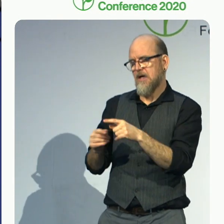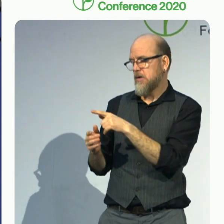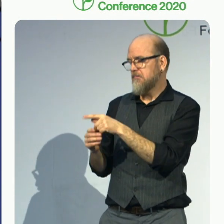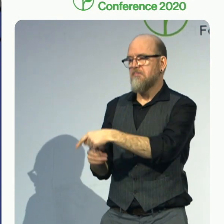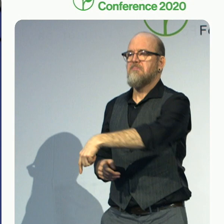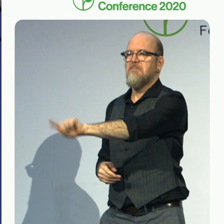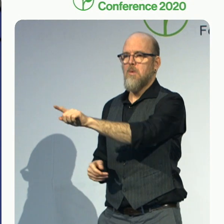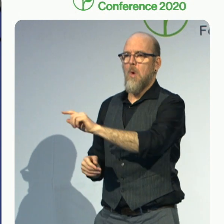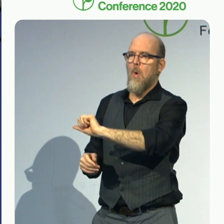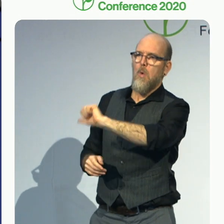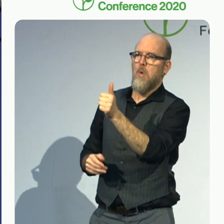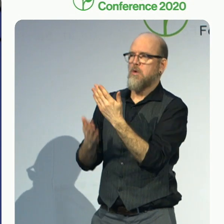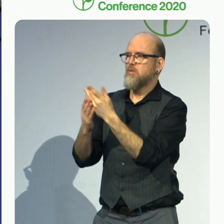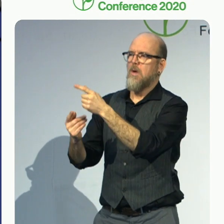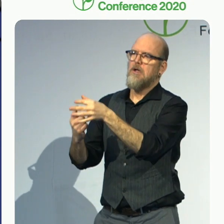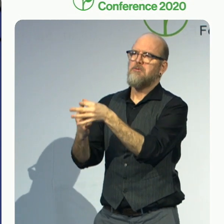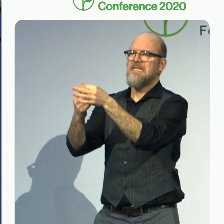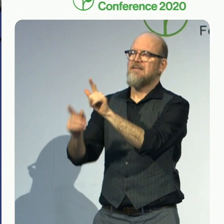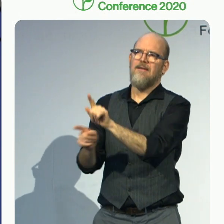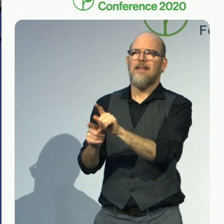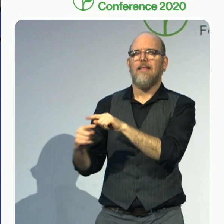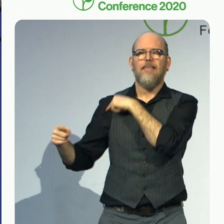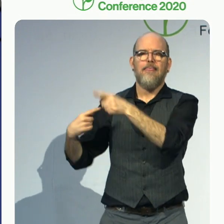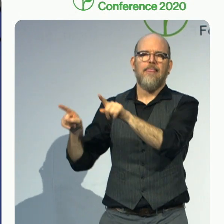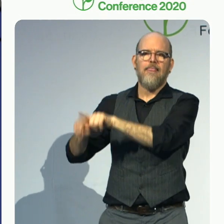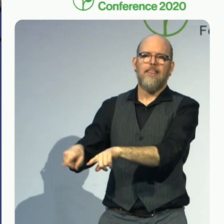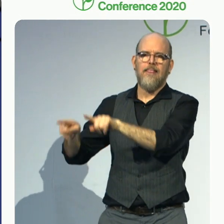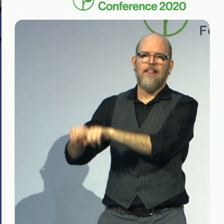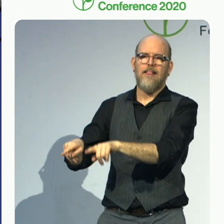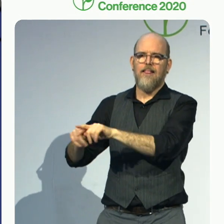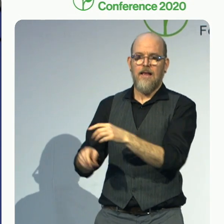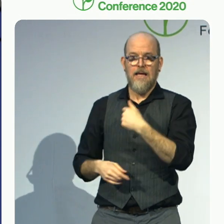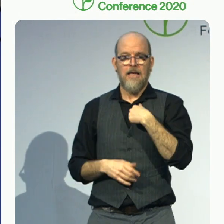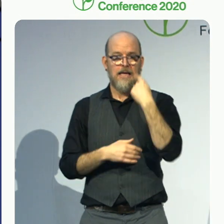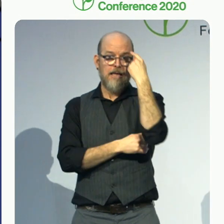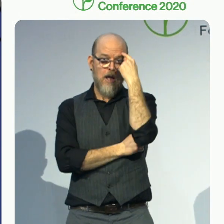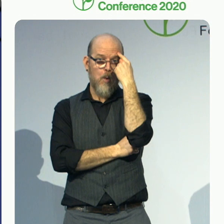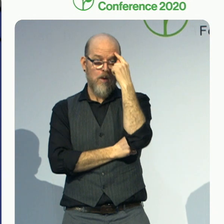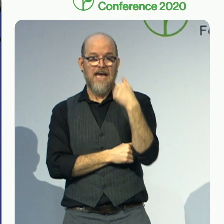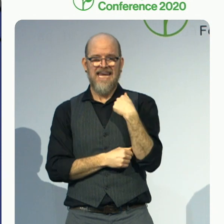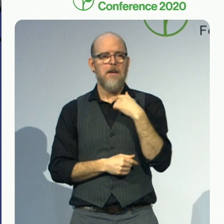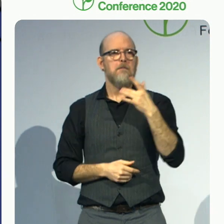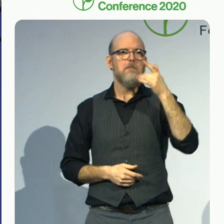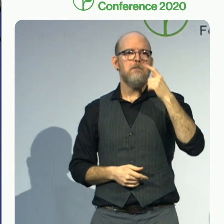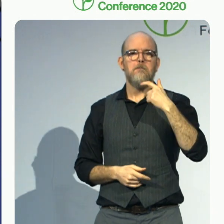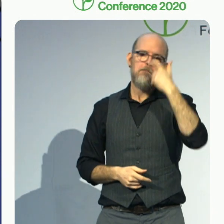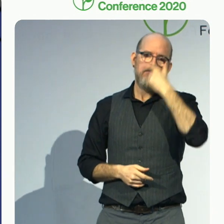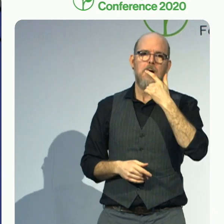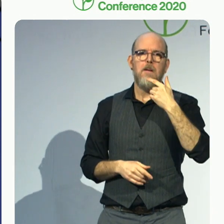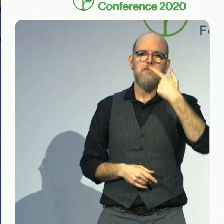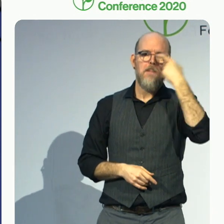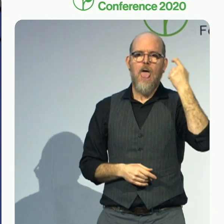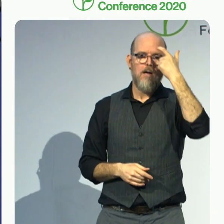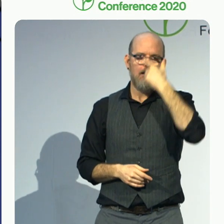segregated provision for black children, and for, you know, we wouldn't do it for anybody else. So, you know, we have economic migrants coming, moving to our countries,